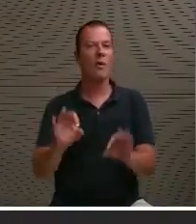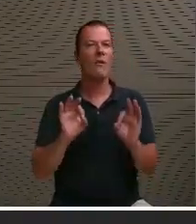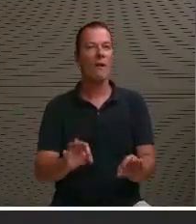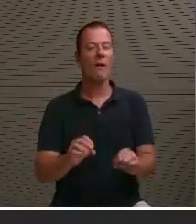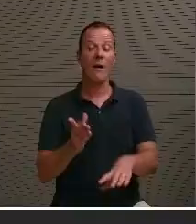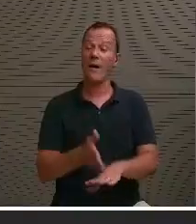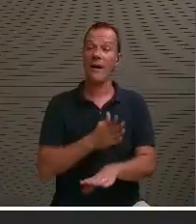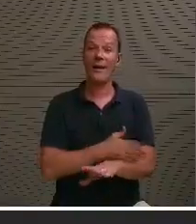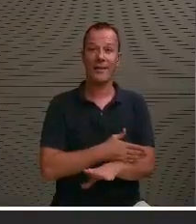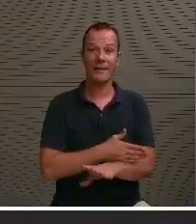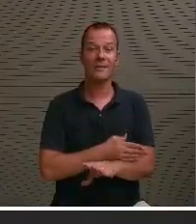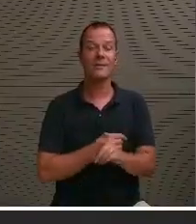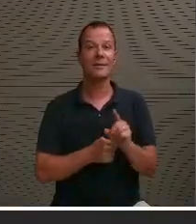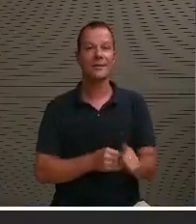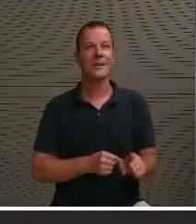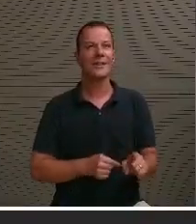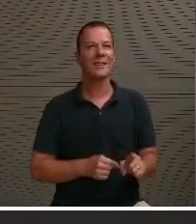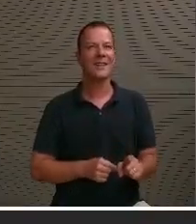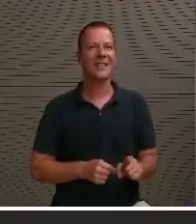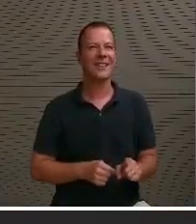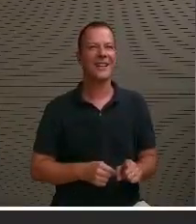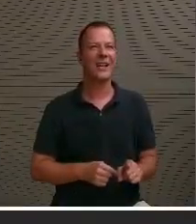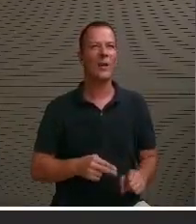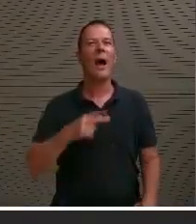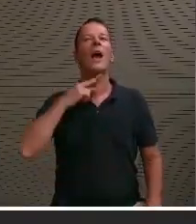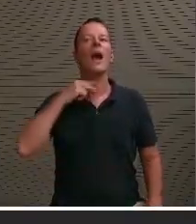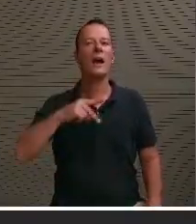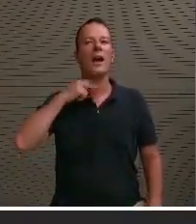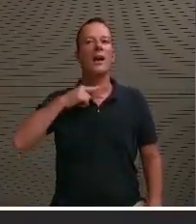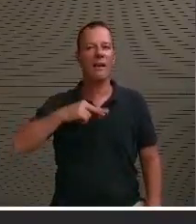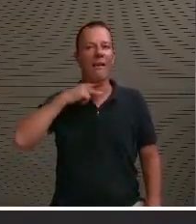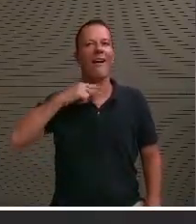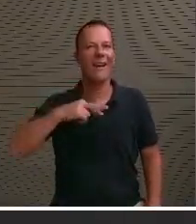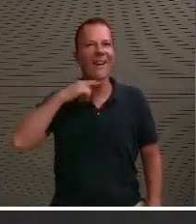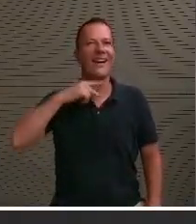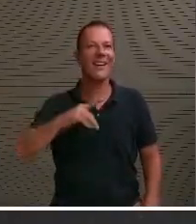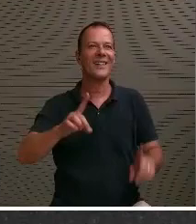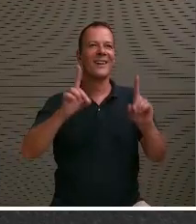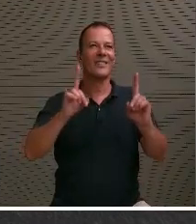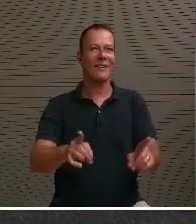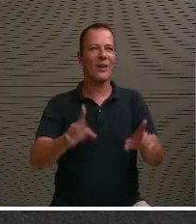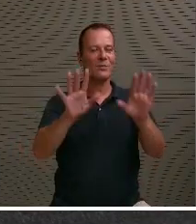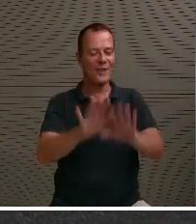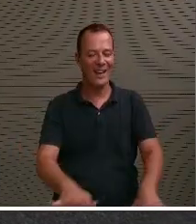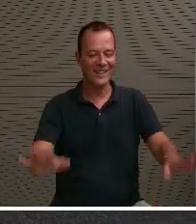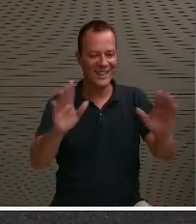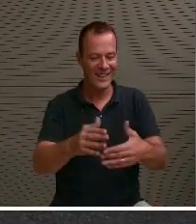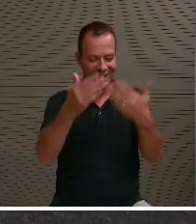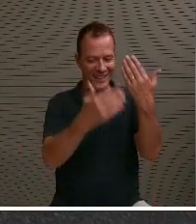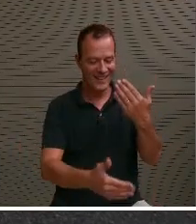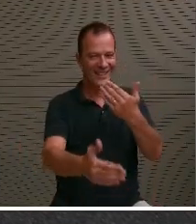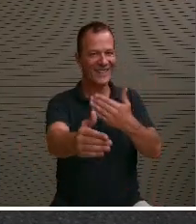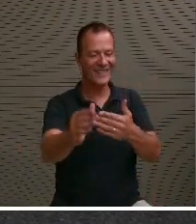on, I stutter a lot, so let's start rehumanizing from here to be empathy,